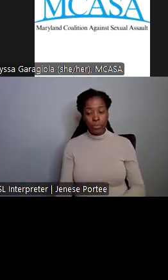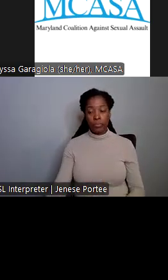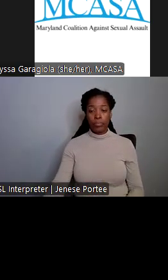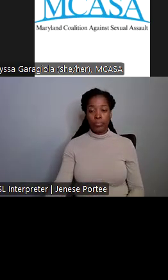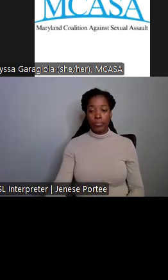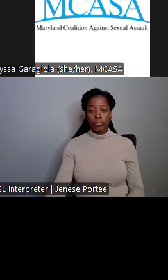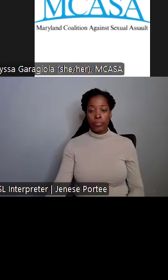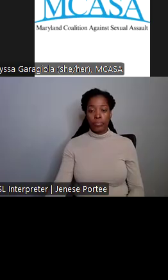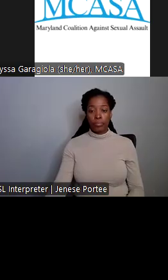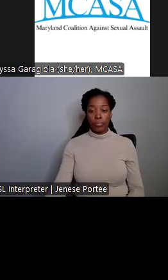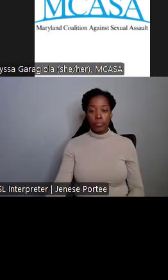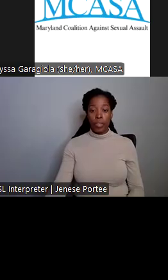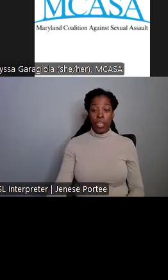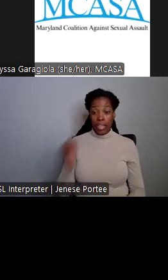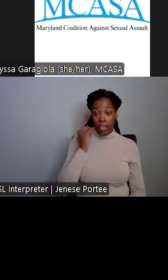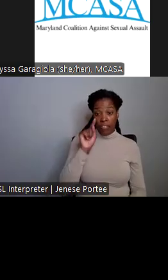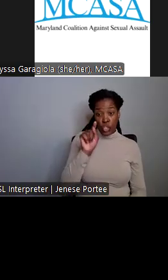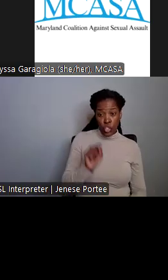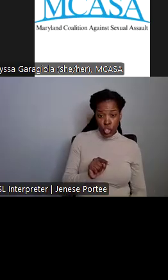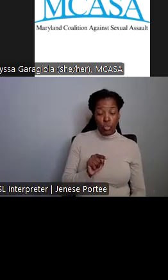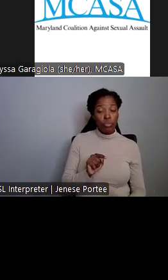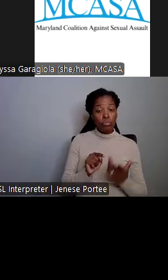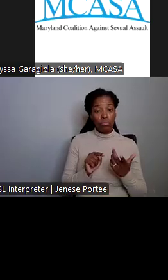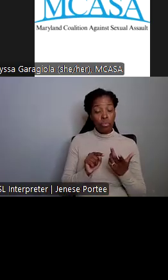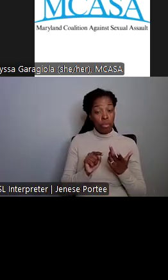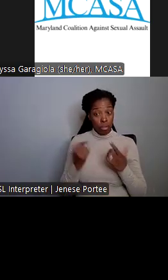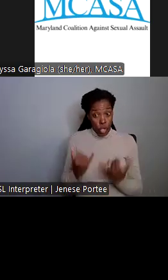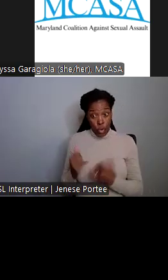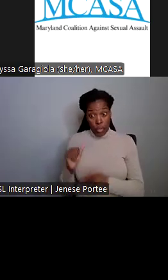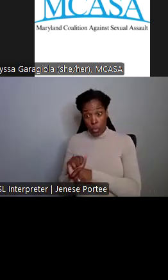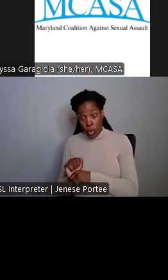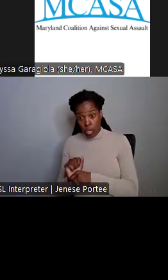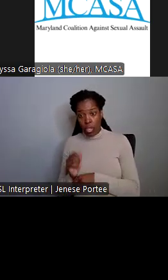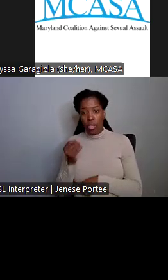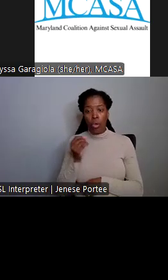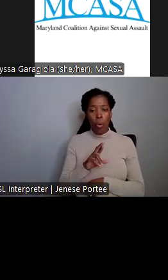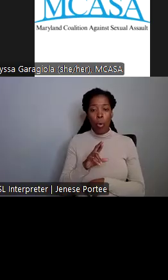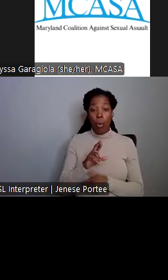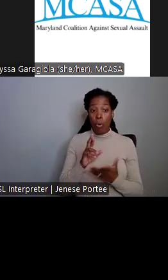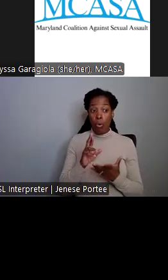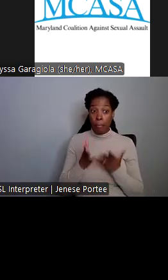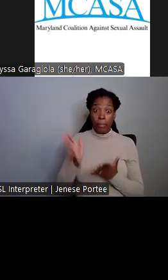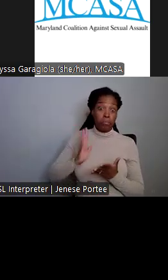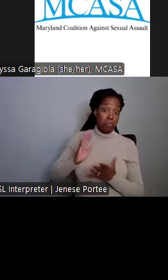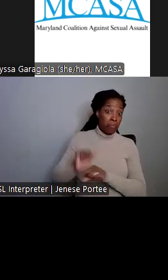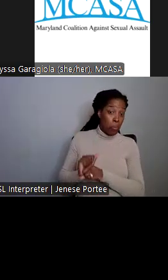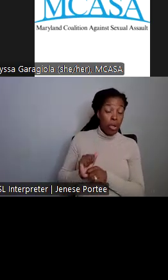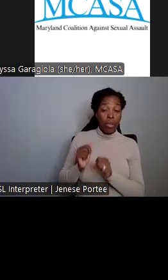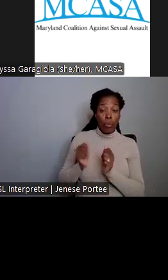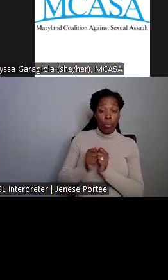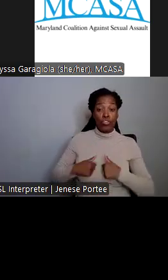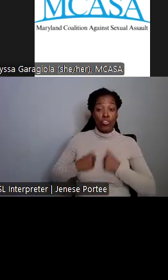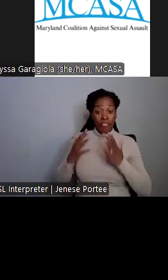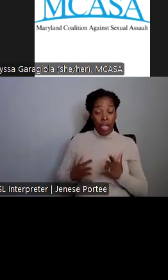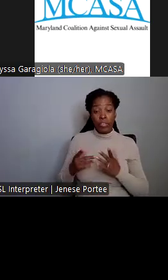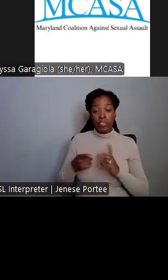you that are currently working or have worked with survivors, especially survivors from underserved populations, some of this is going to sound